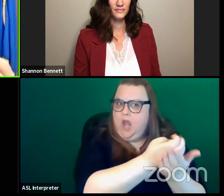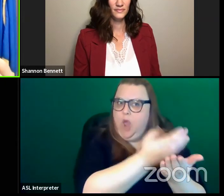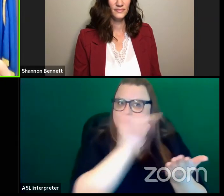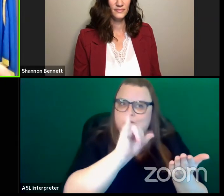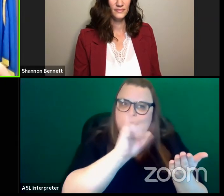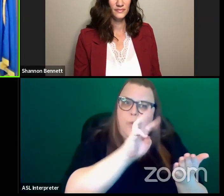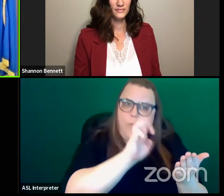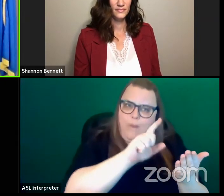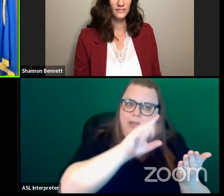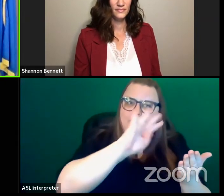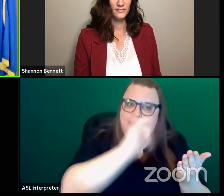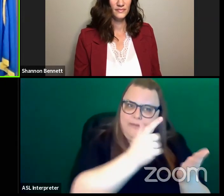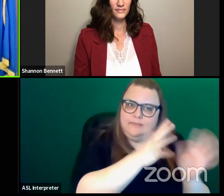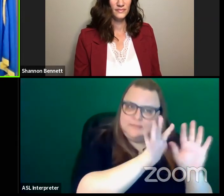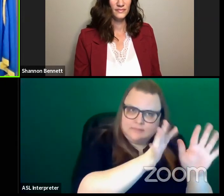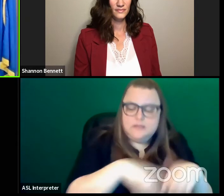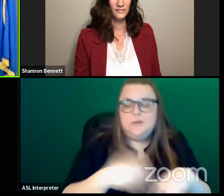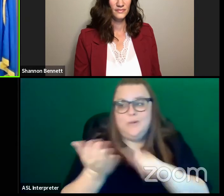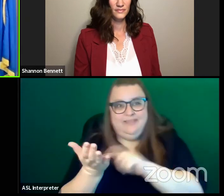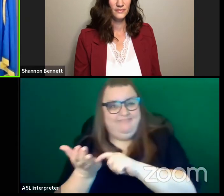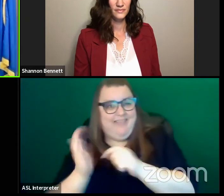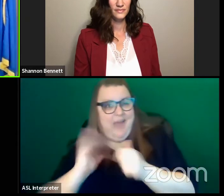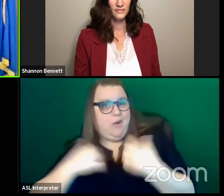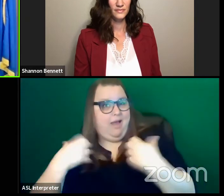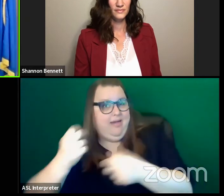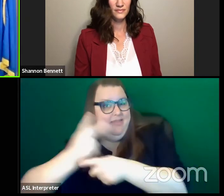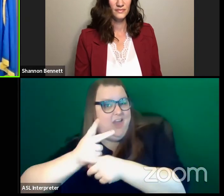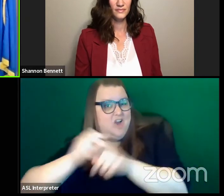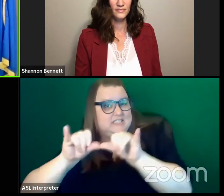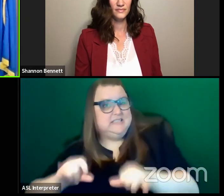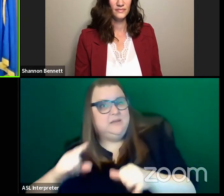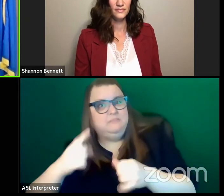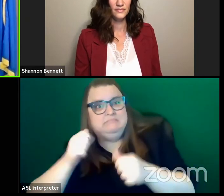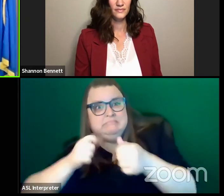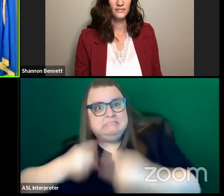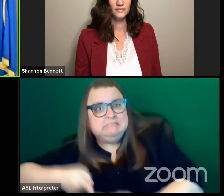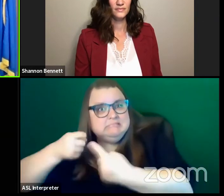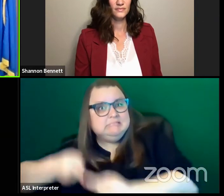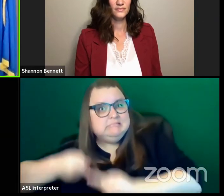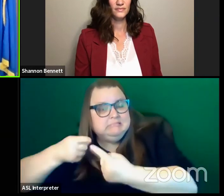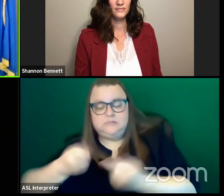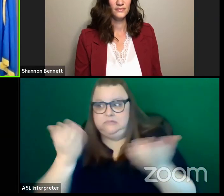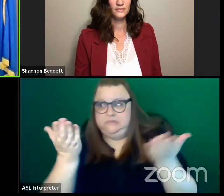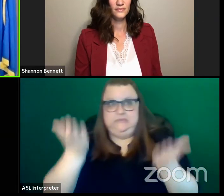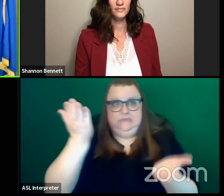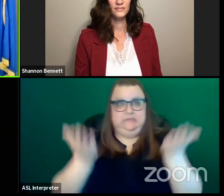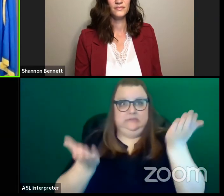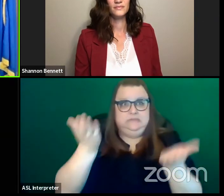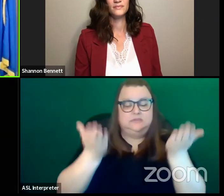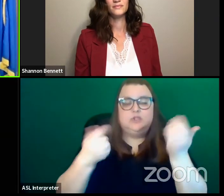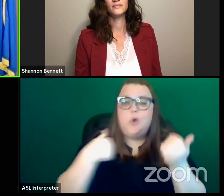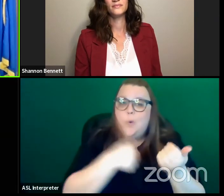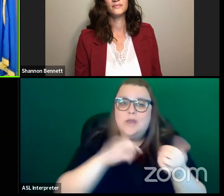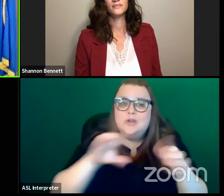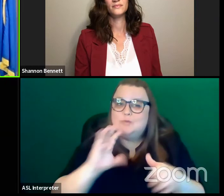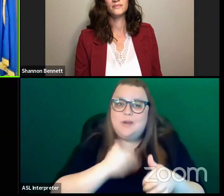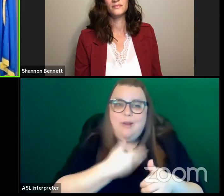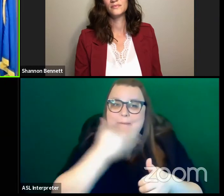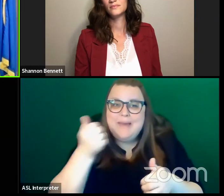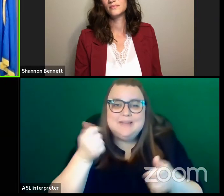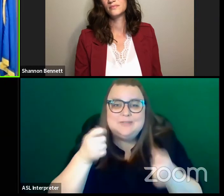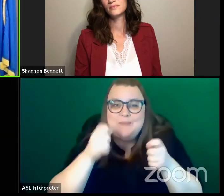side with the strain on our healthcare system. And we're doing the best we can to possibly manage that. I can't